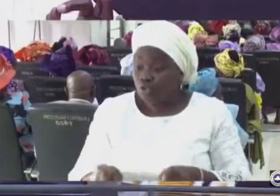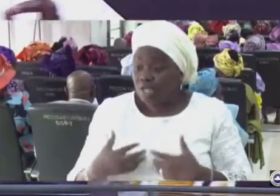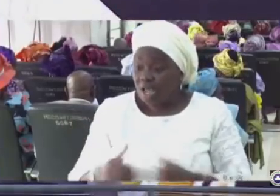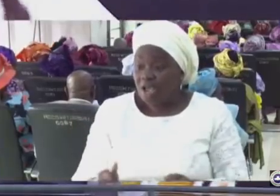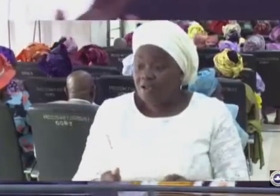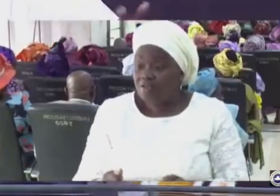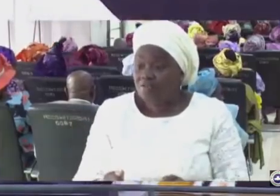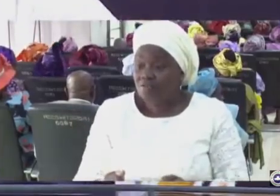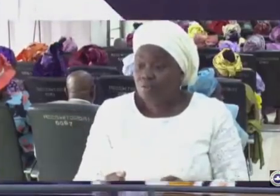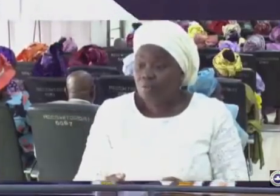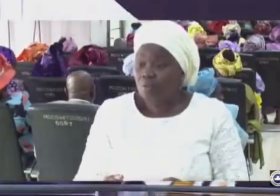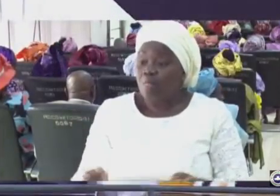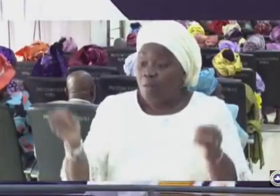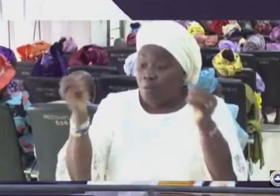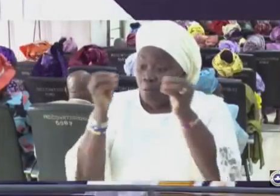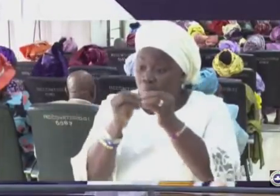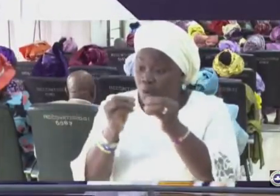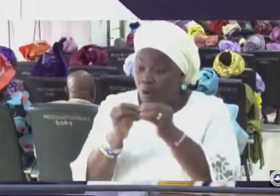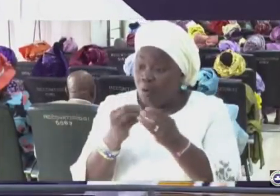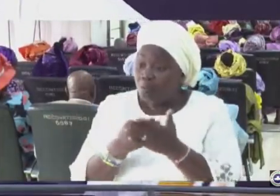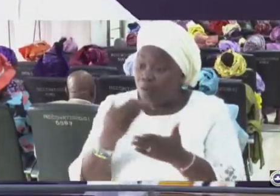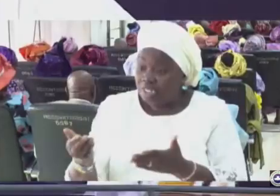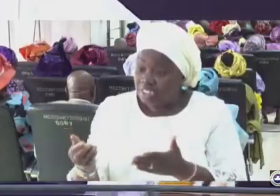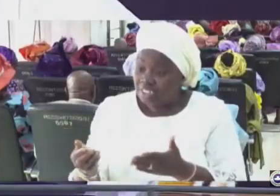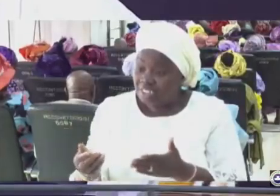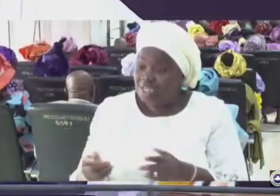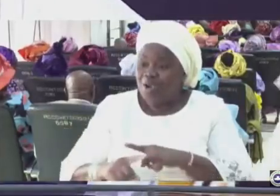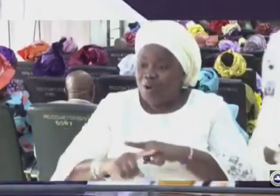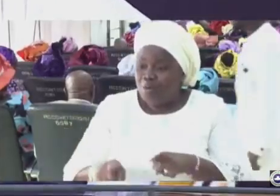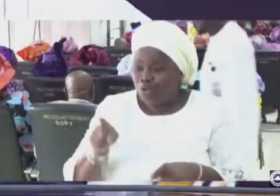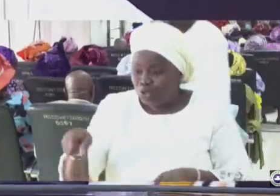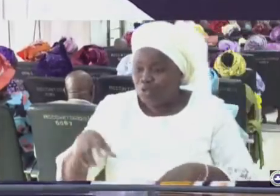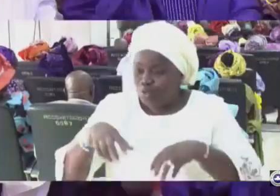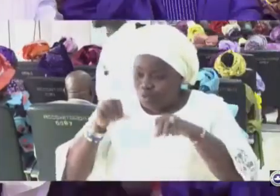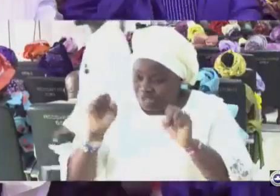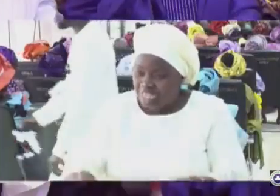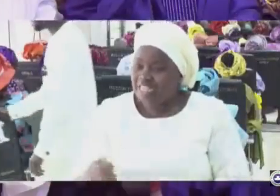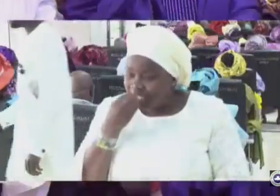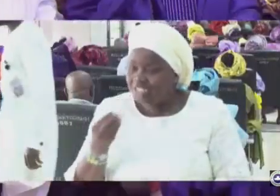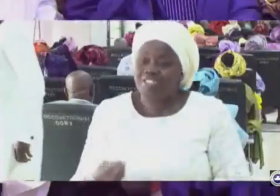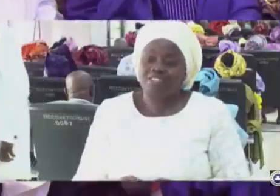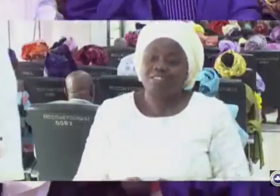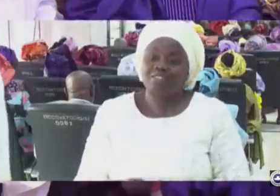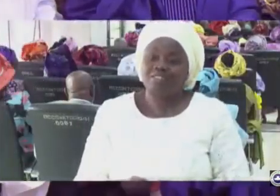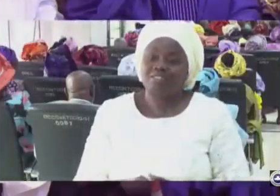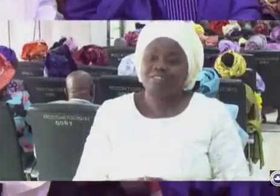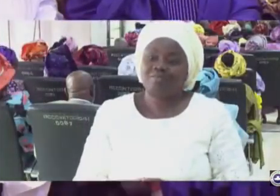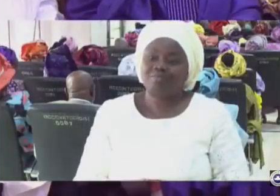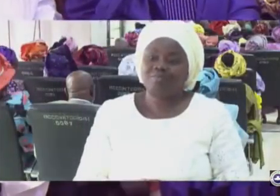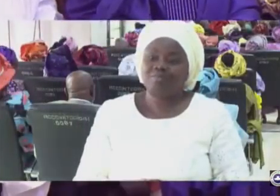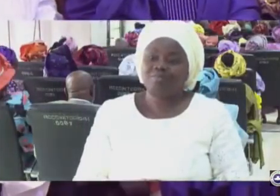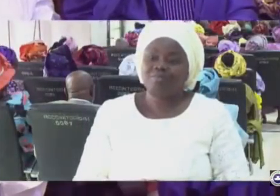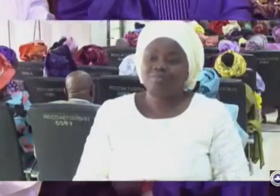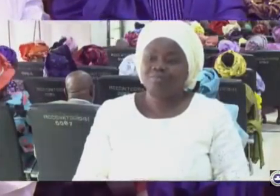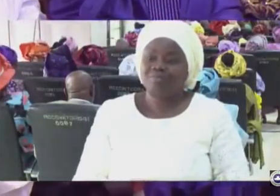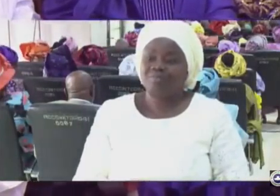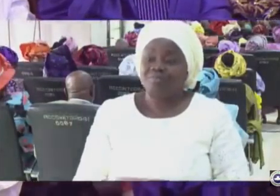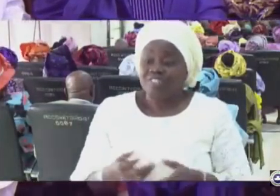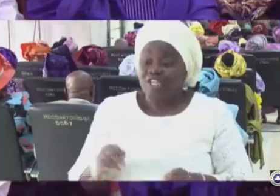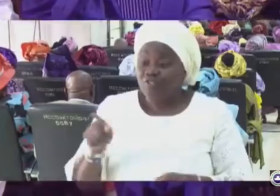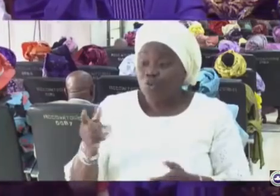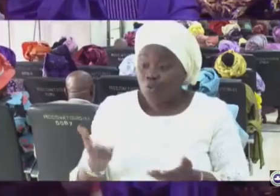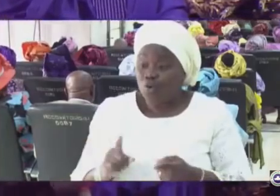don't believe those who say Pastor Adeboye doesn't eat. If you want to see what Pastor Adeboye could do, invite me to your